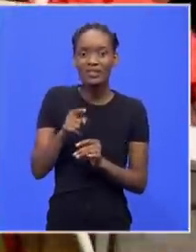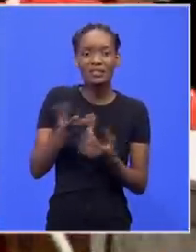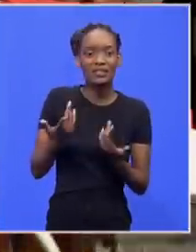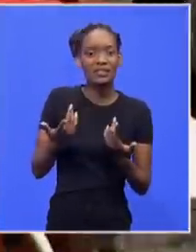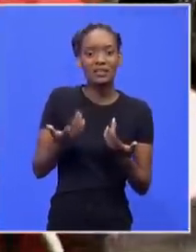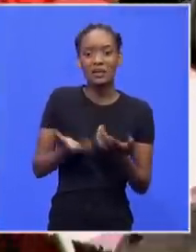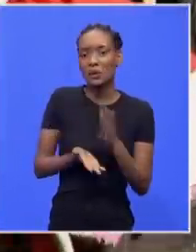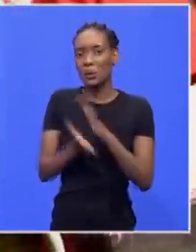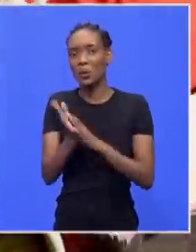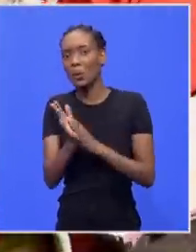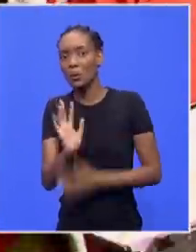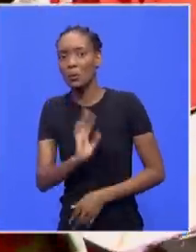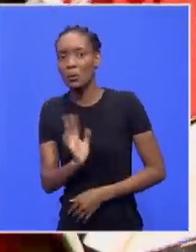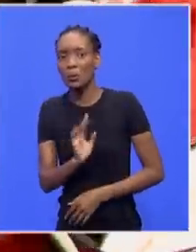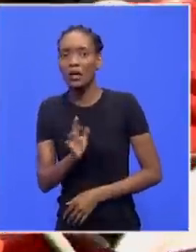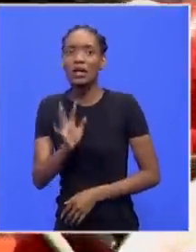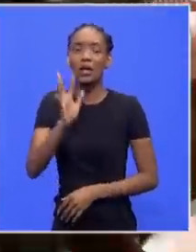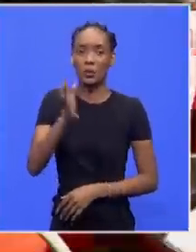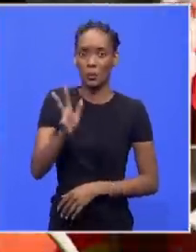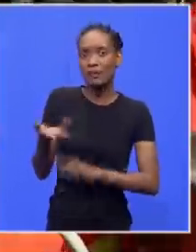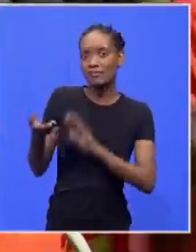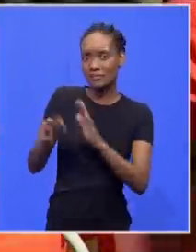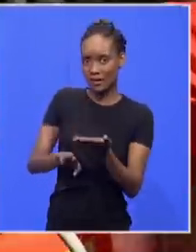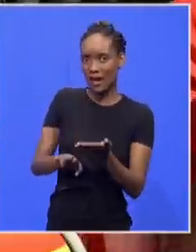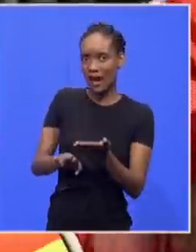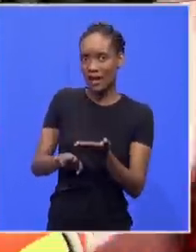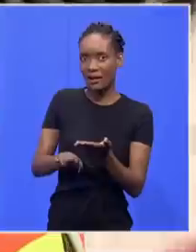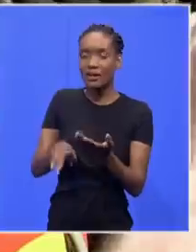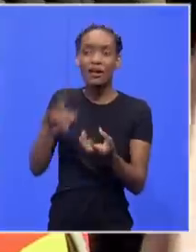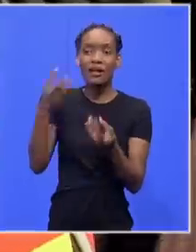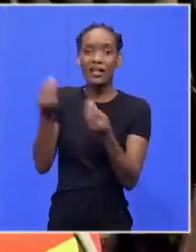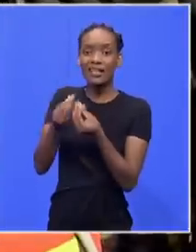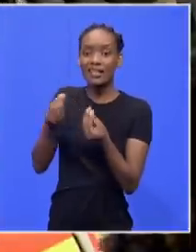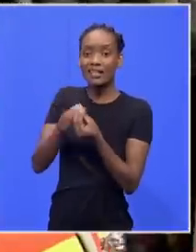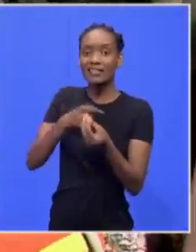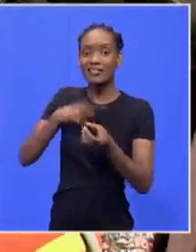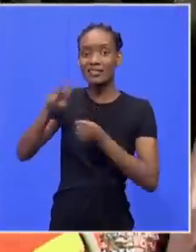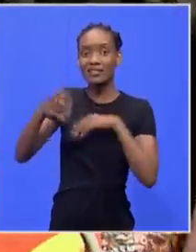that things. You're gonna die for that things. Even my name is there to the